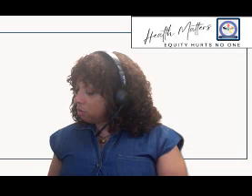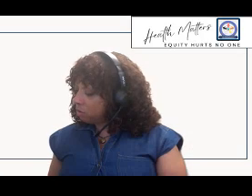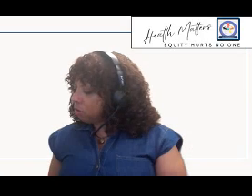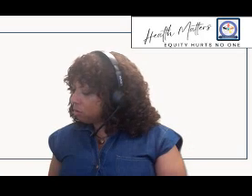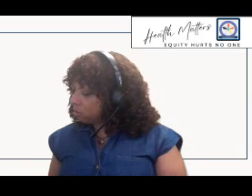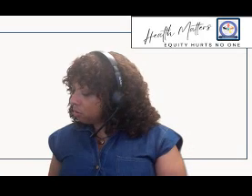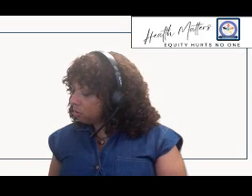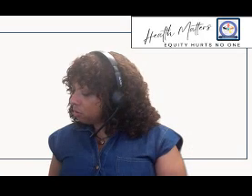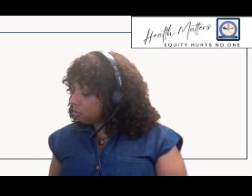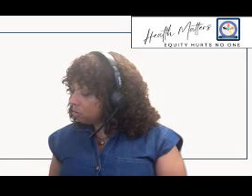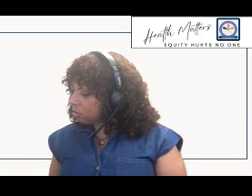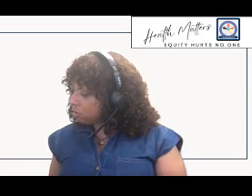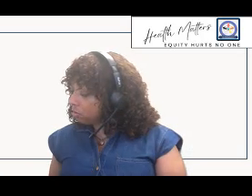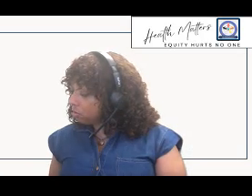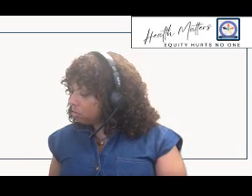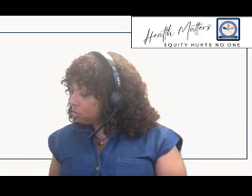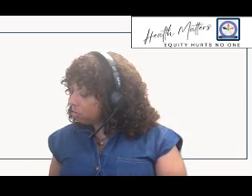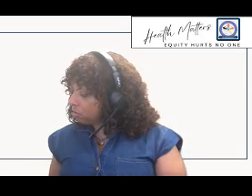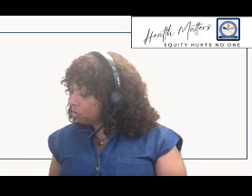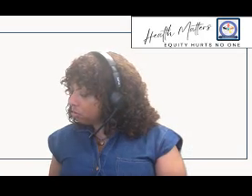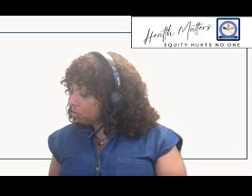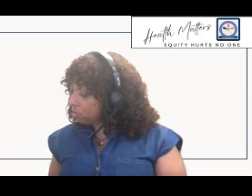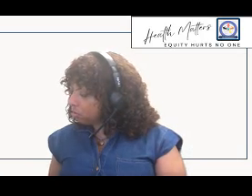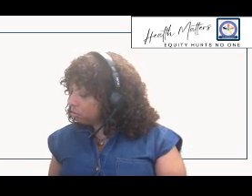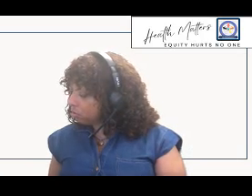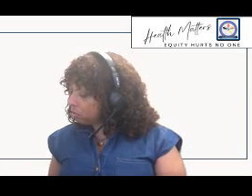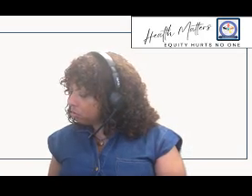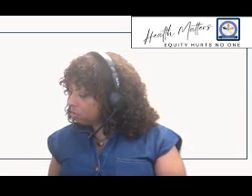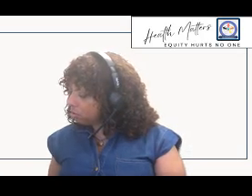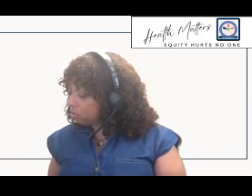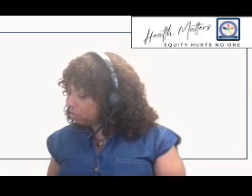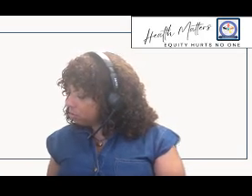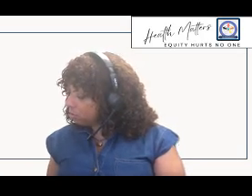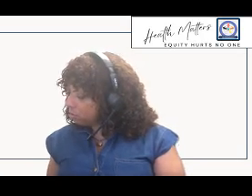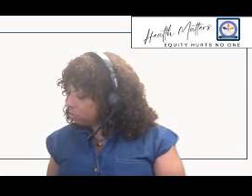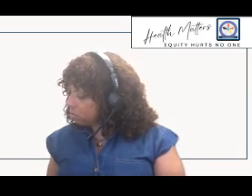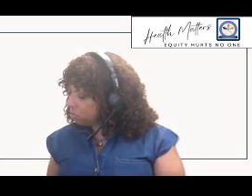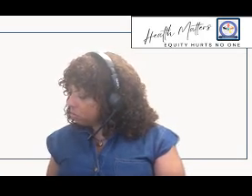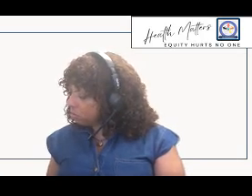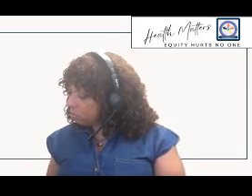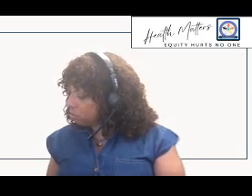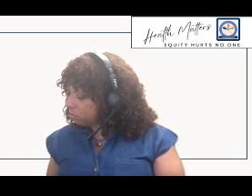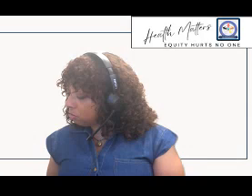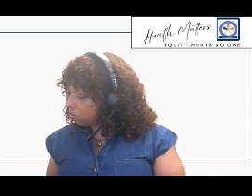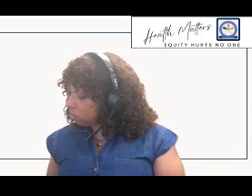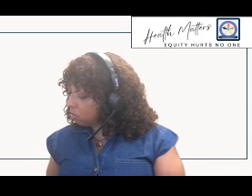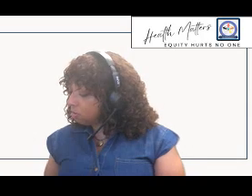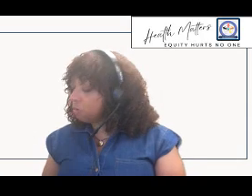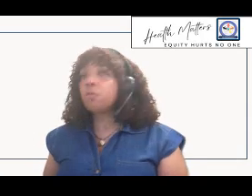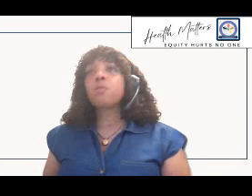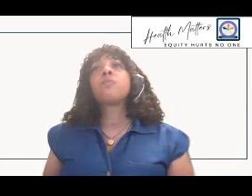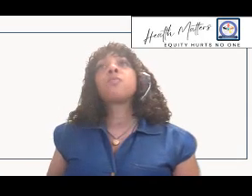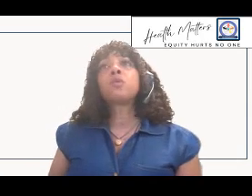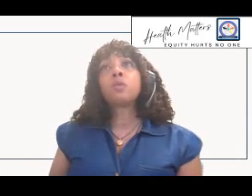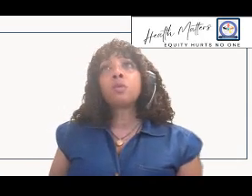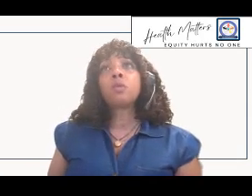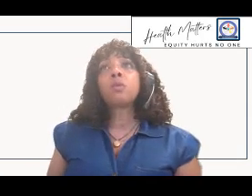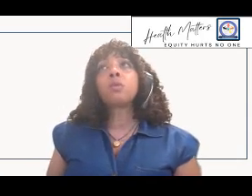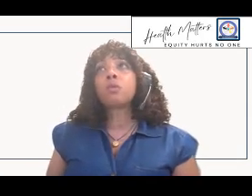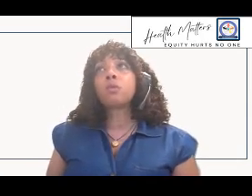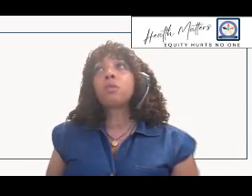about this effort, and it took a lot of advocacy to get it to that point, but very appreciative. And we're working on